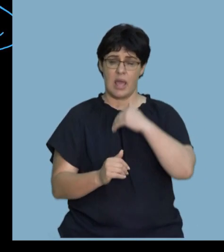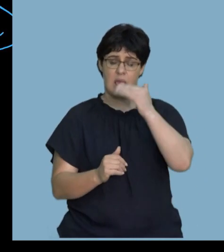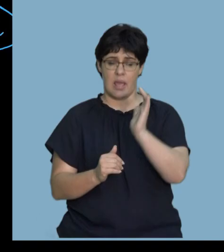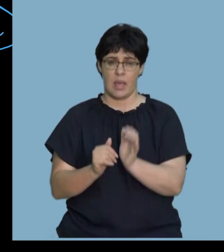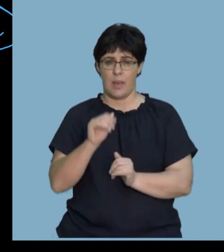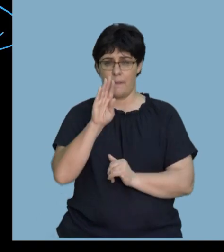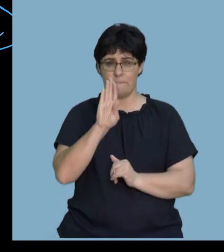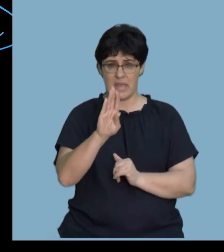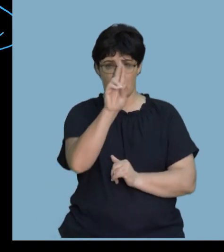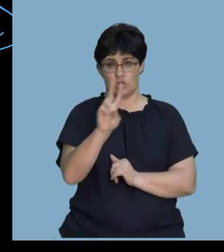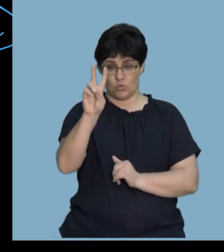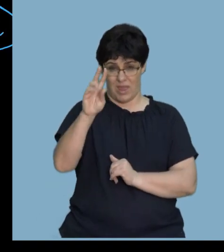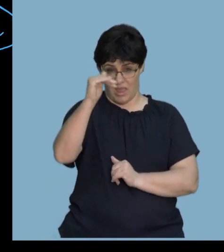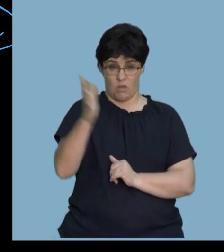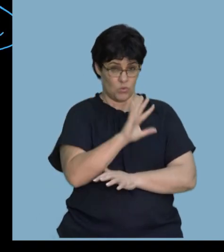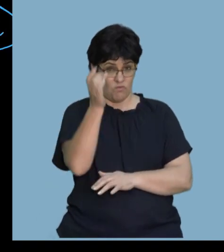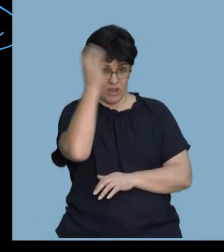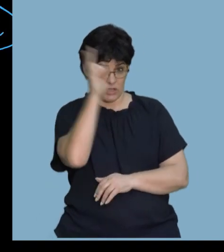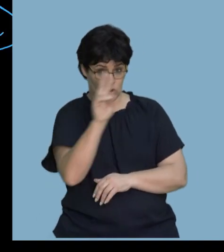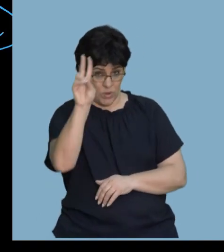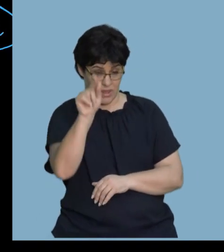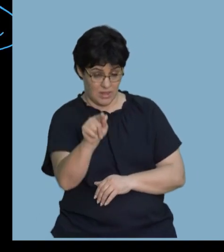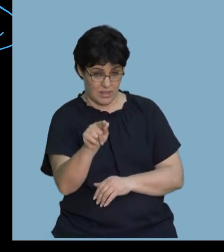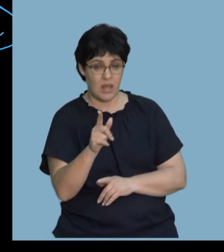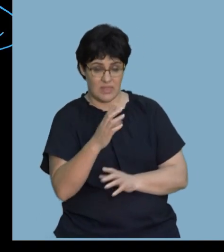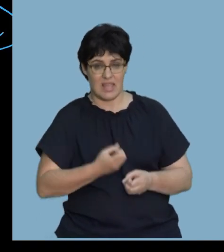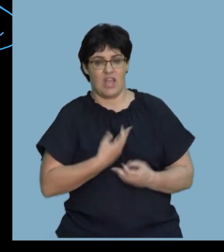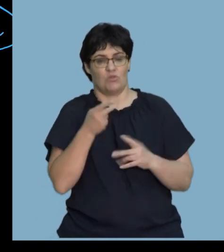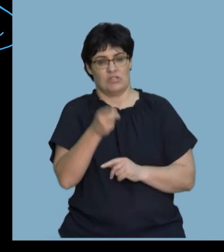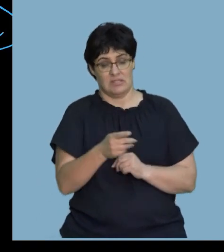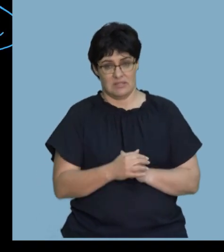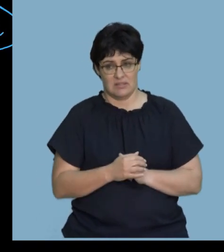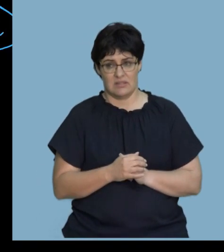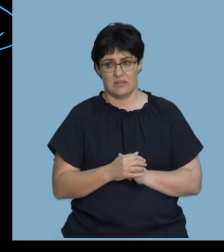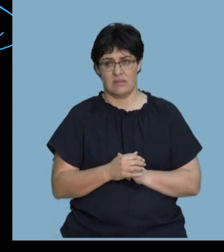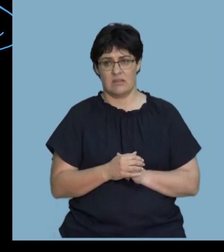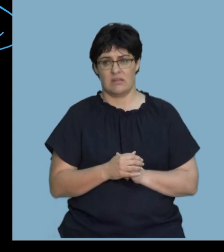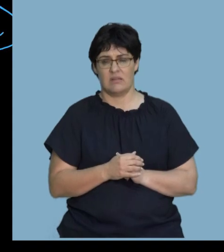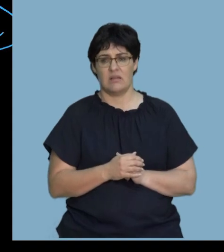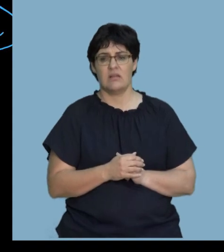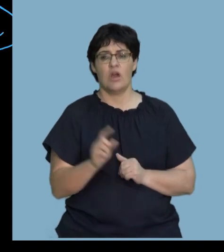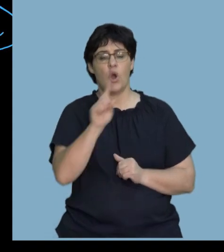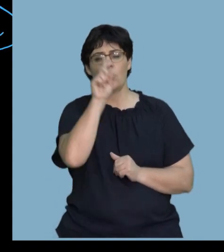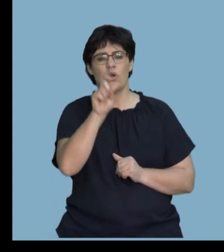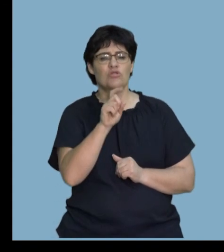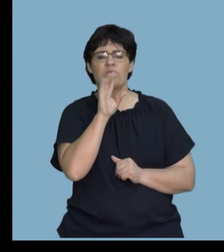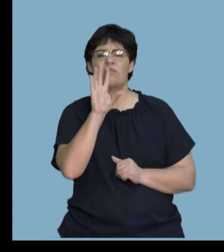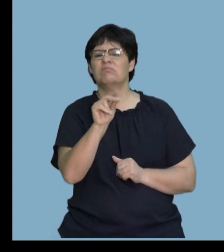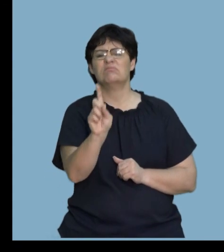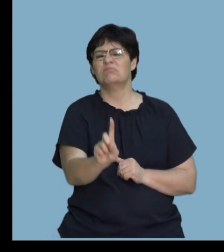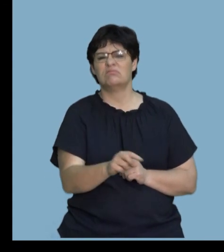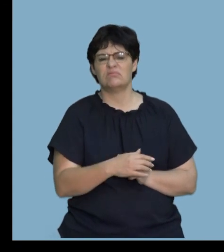forget, B must be squared. So this is our Kc expression in this case. Now, the question talks